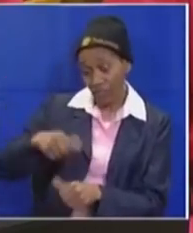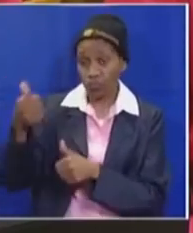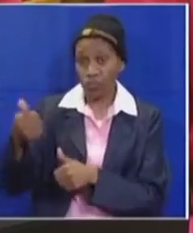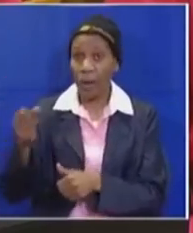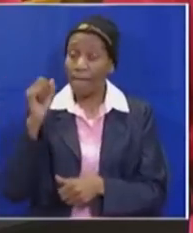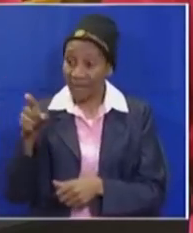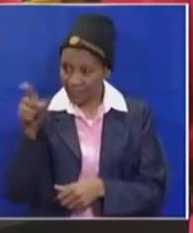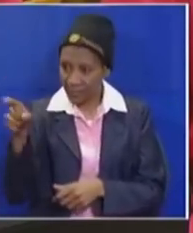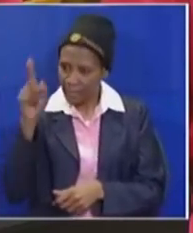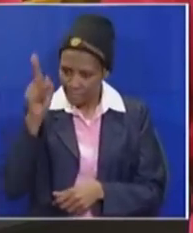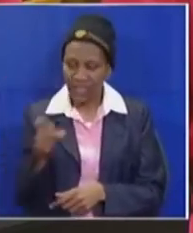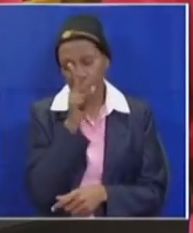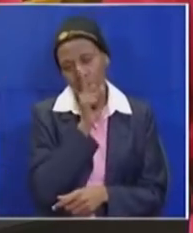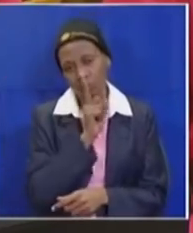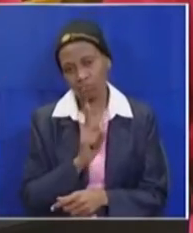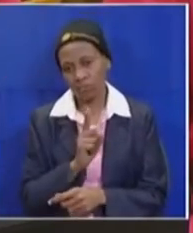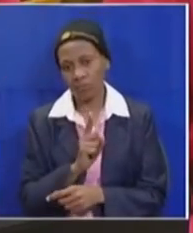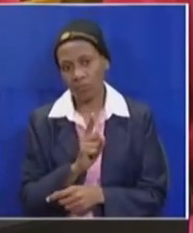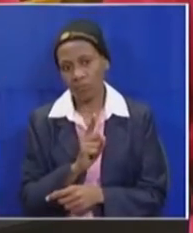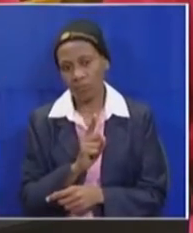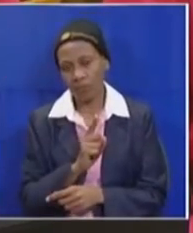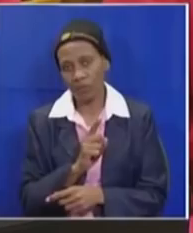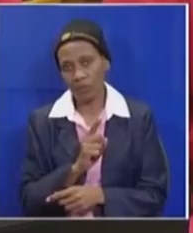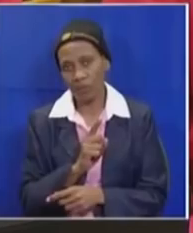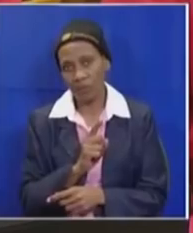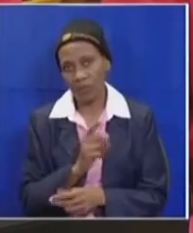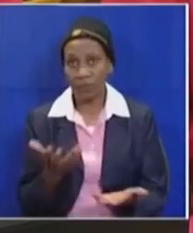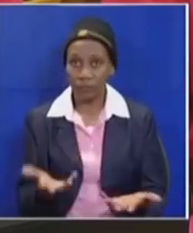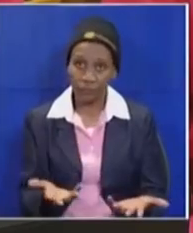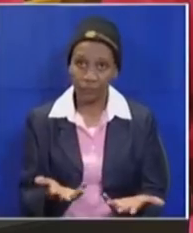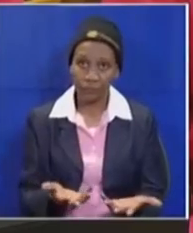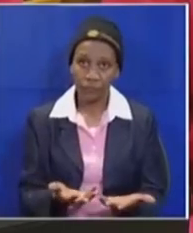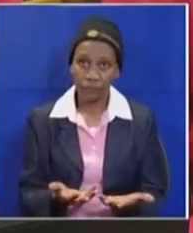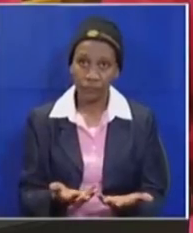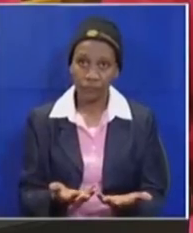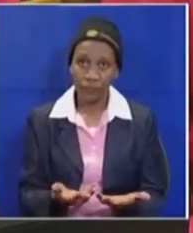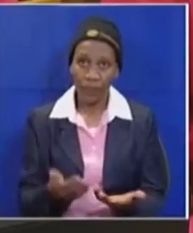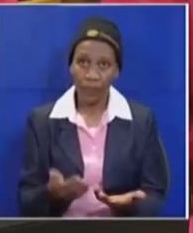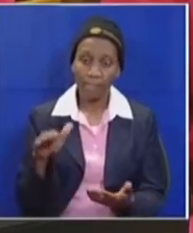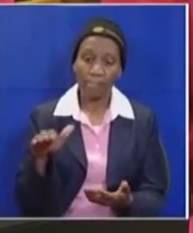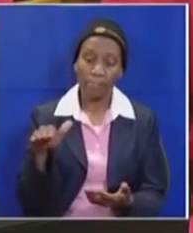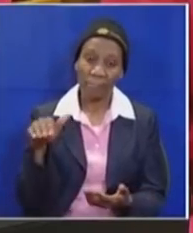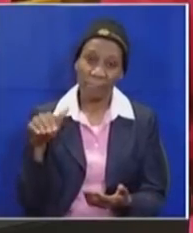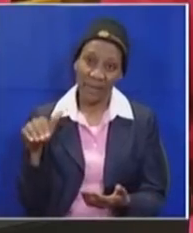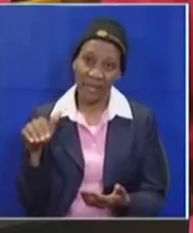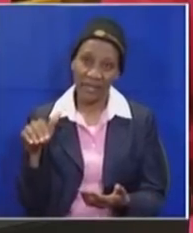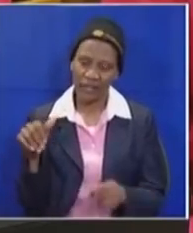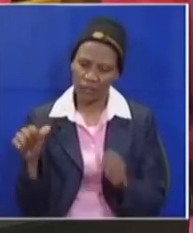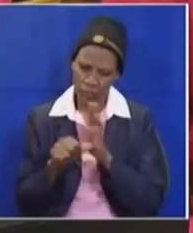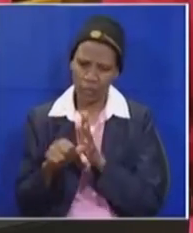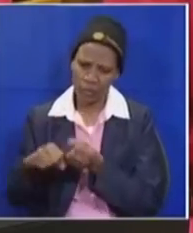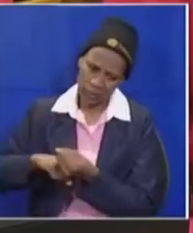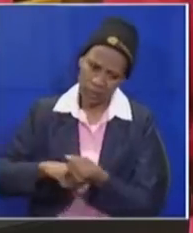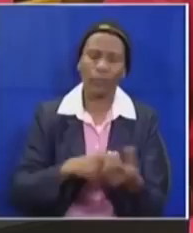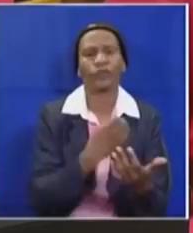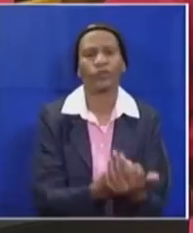as they remain puppets of this white monopoly capital. Banking is central to any economy,